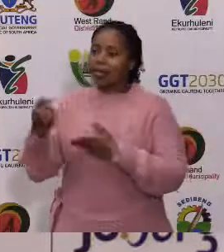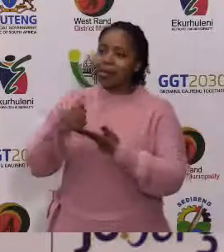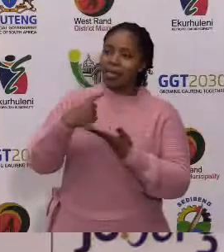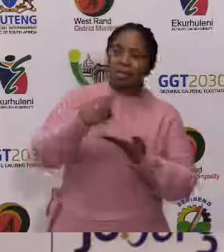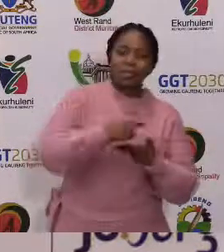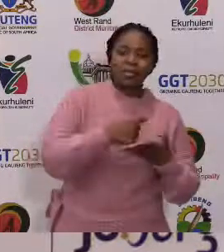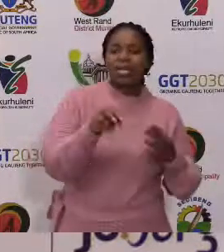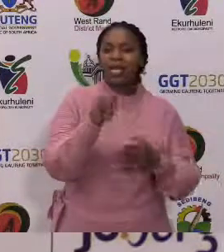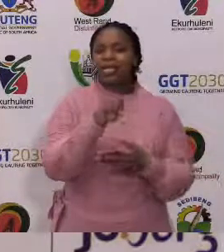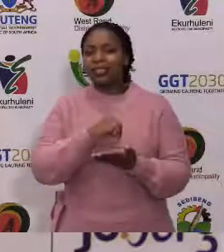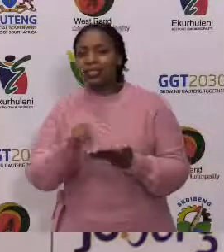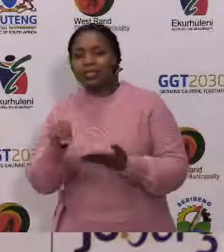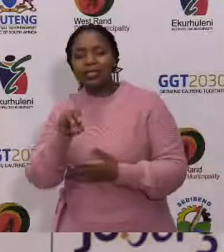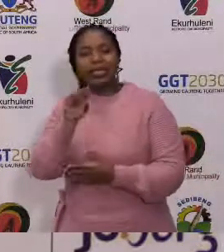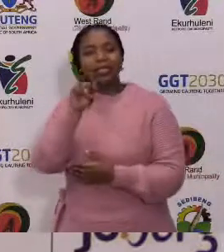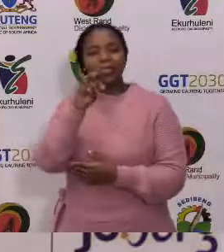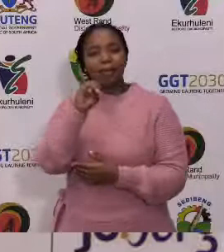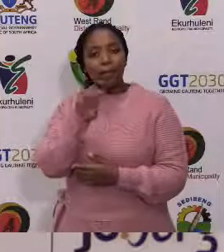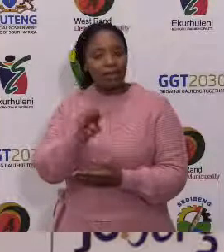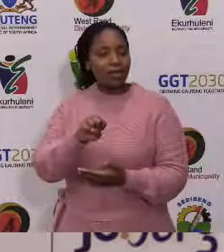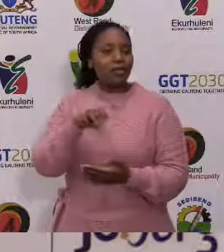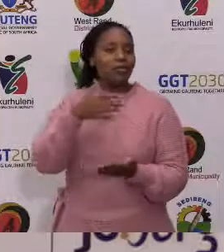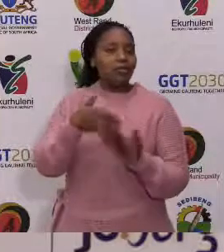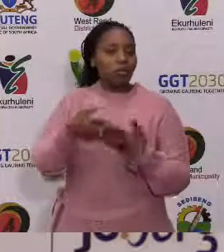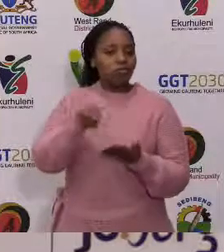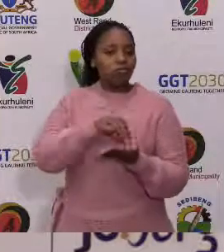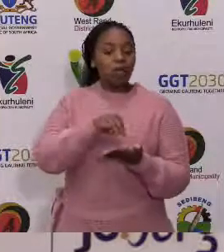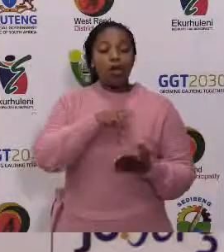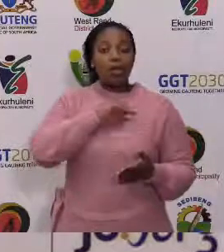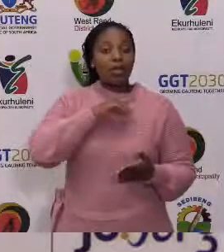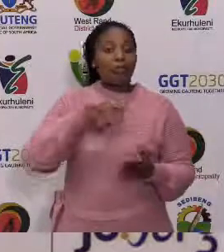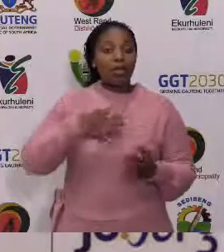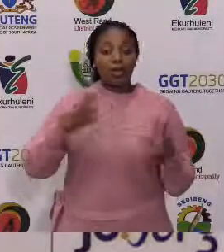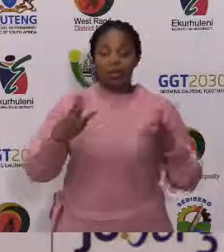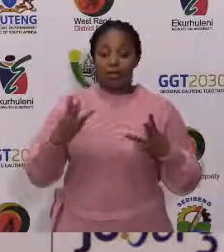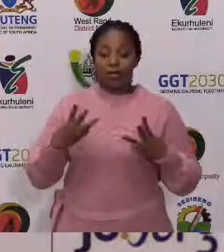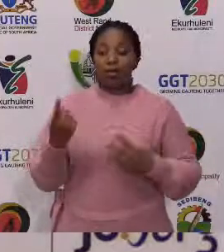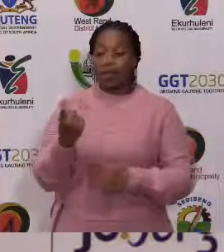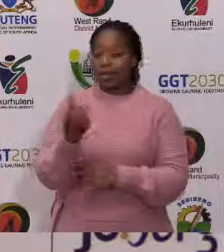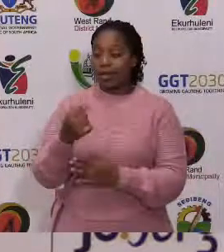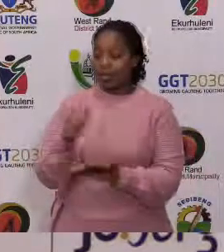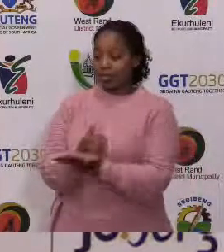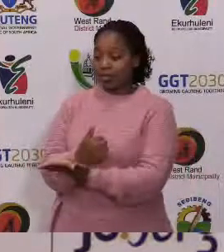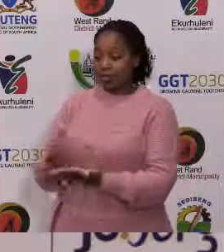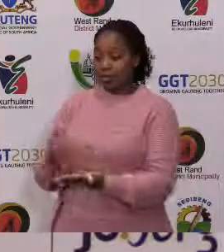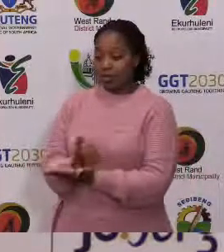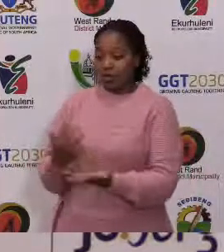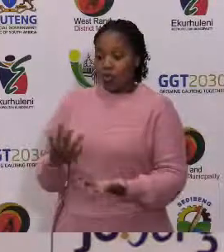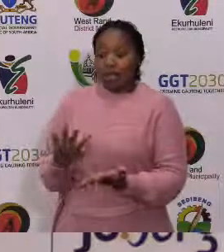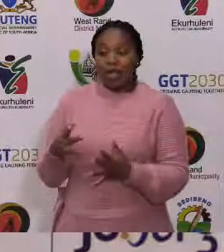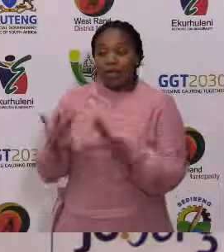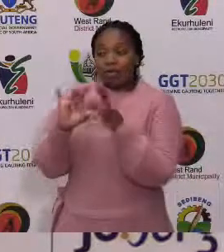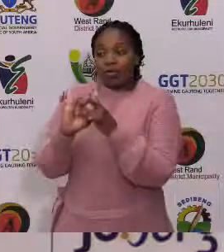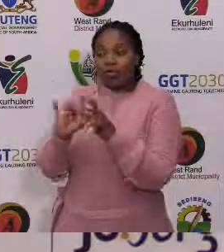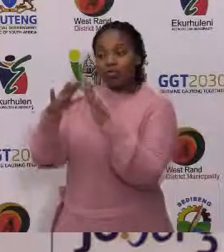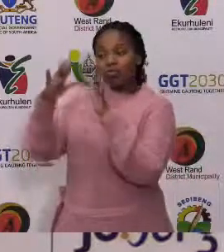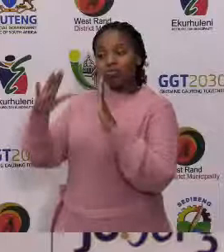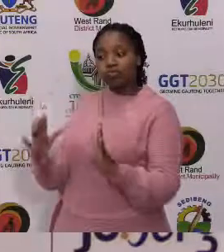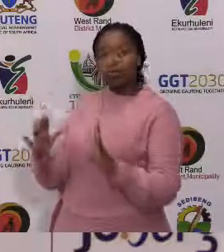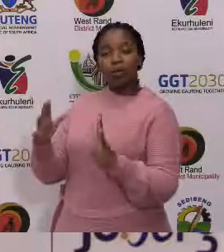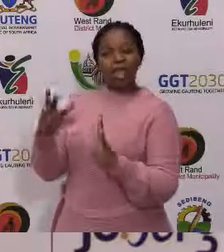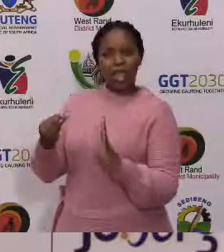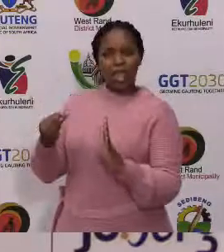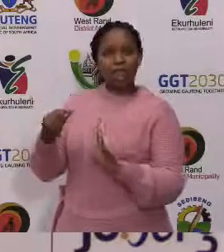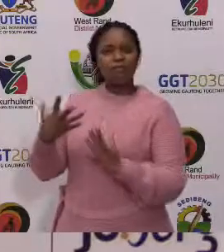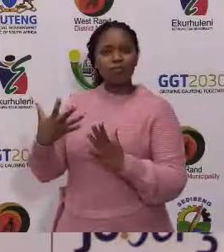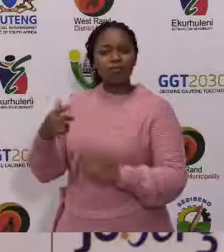part of our province. Because we don't want to register only those who are in formal housing, who have the